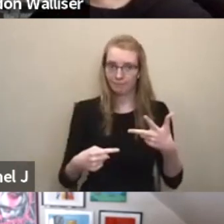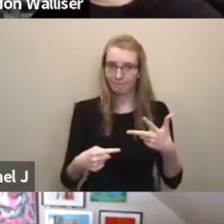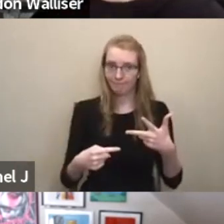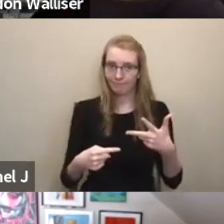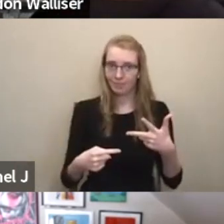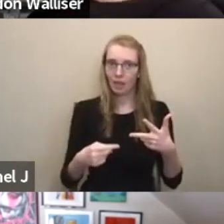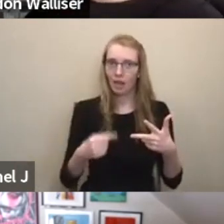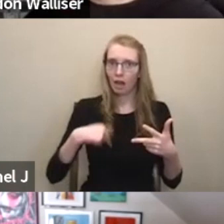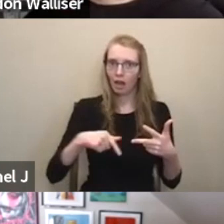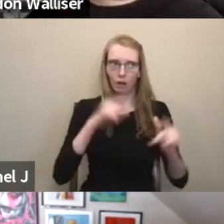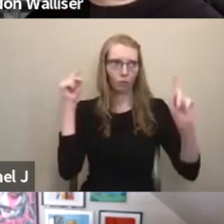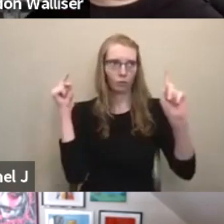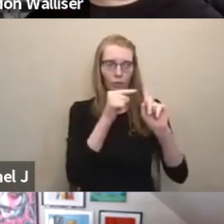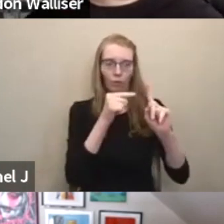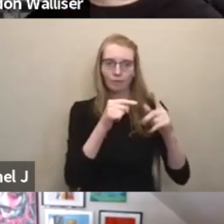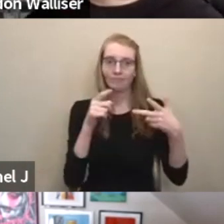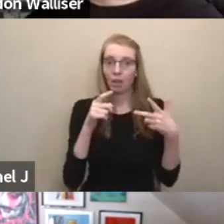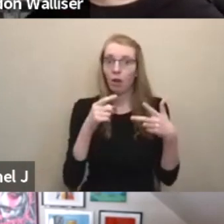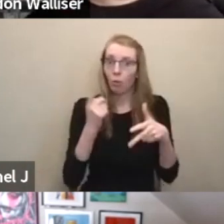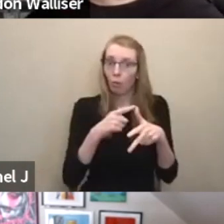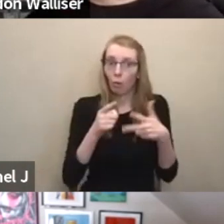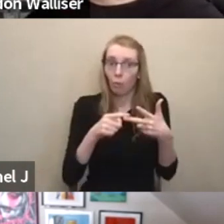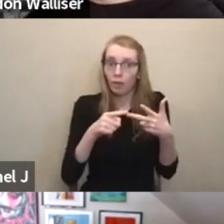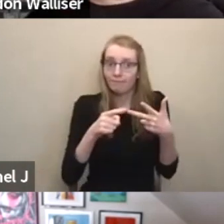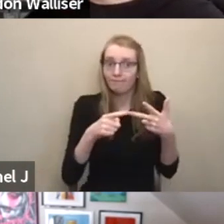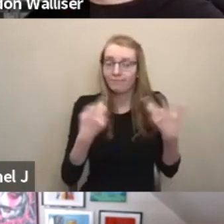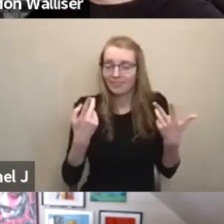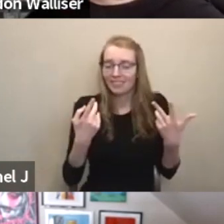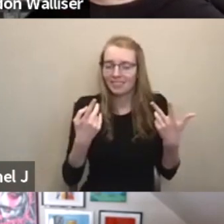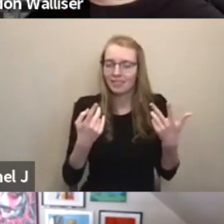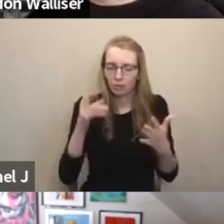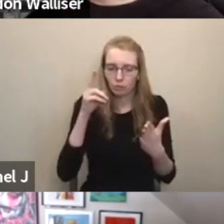those 3 things live fully. So that's a really long.